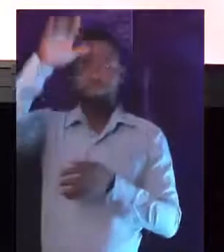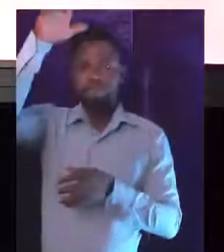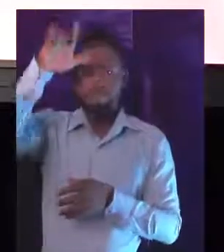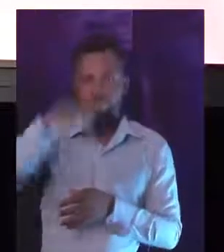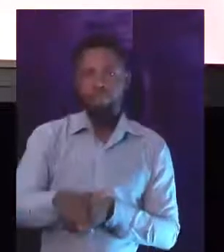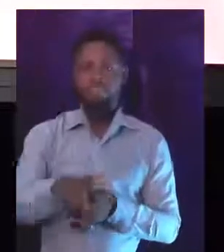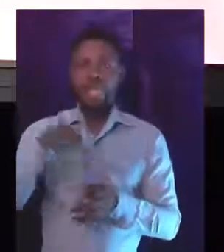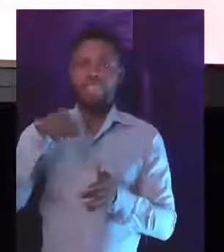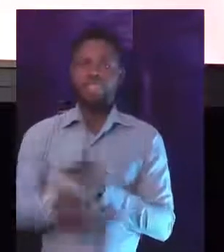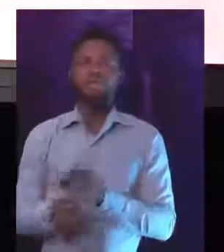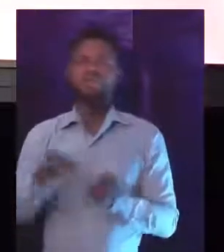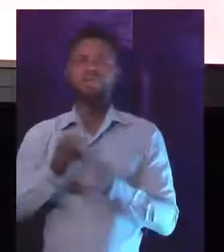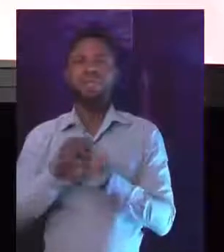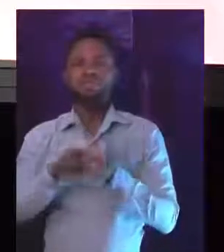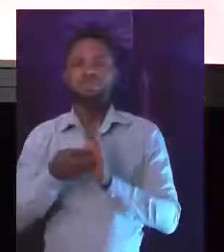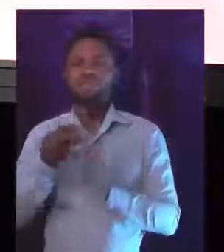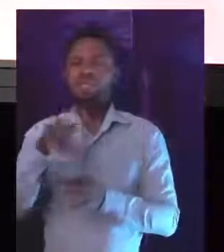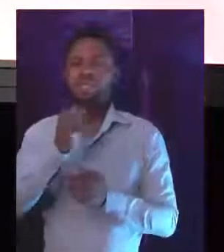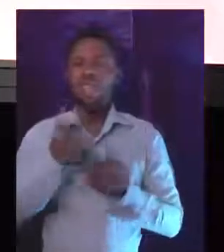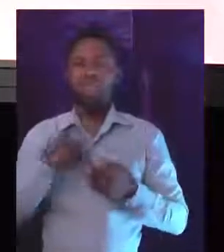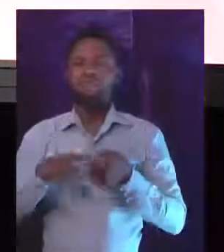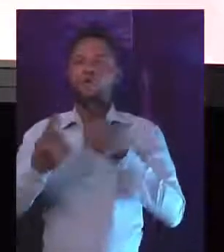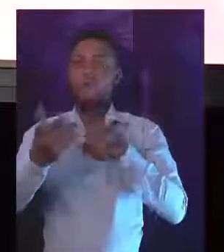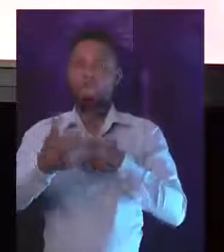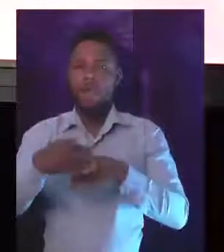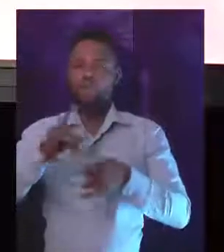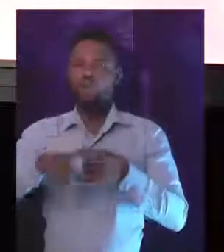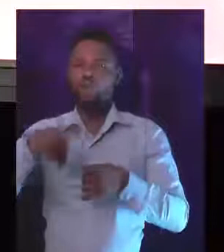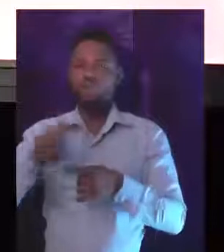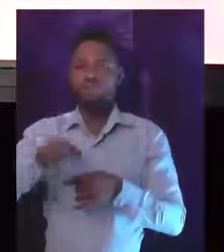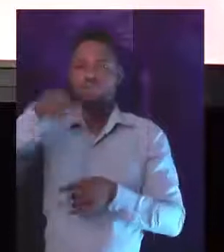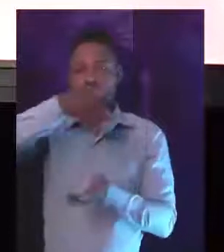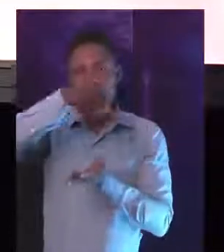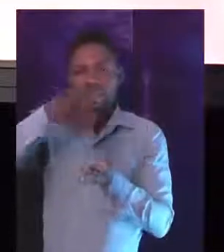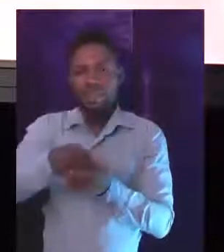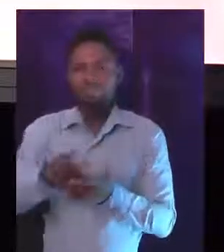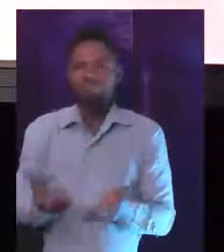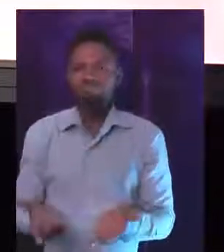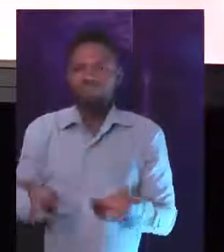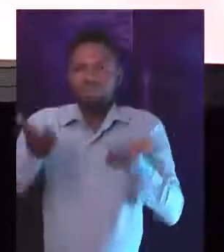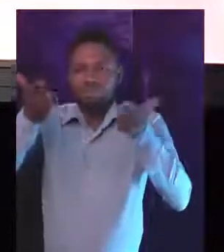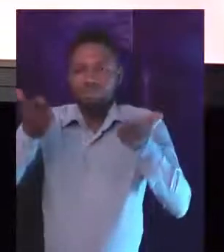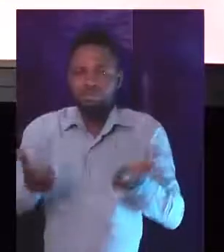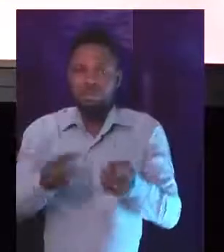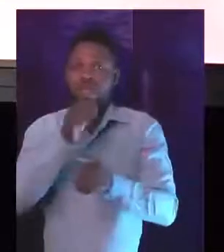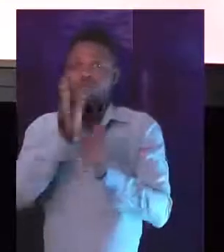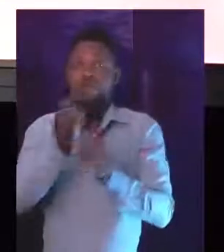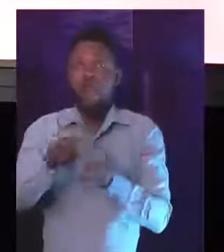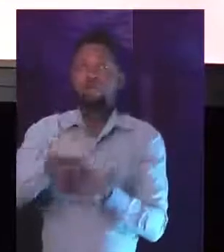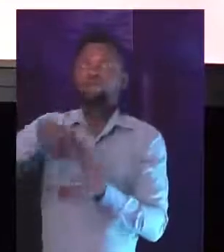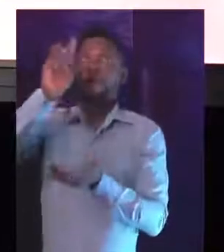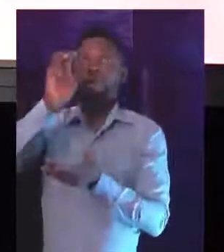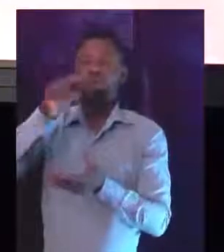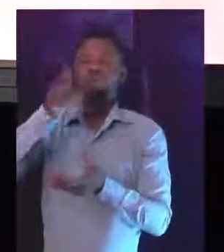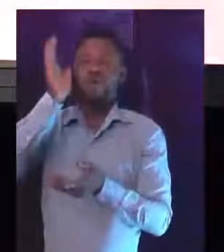you can't see them, that push all those objects down. That means they have to come back to the center. That's gravitational force. When you jump